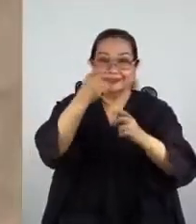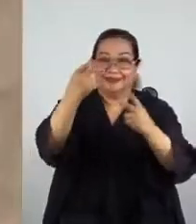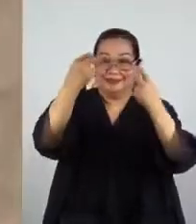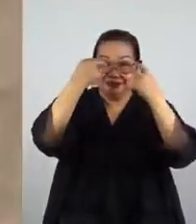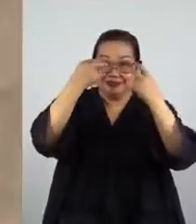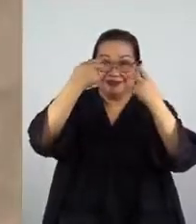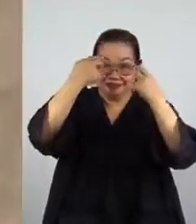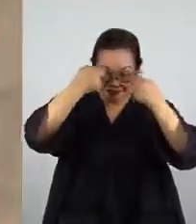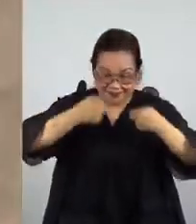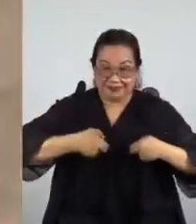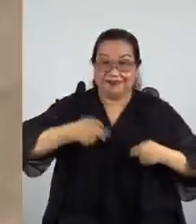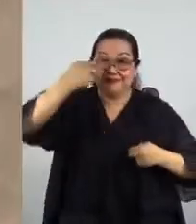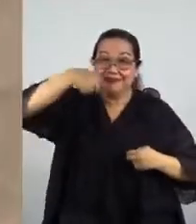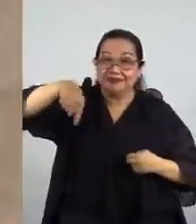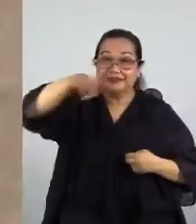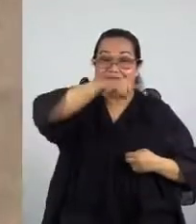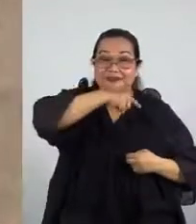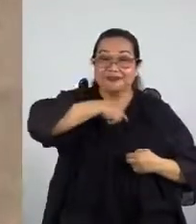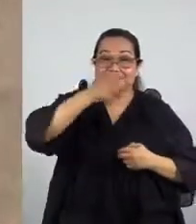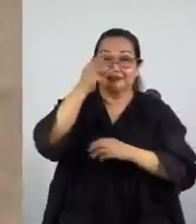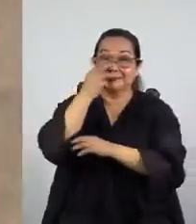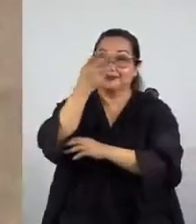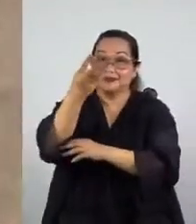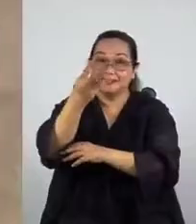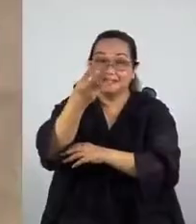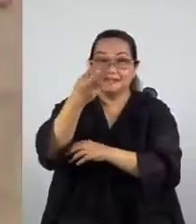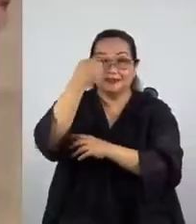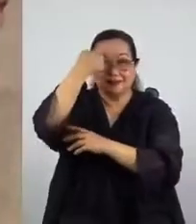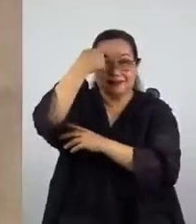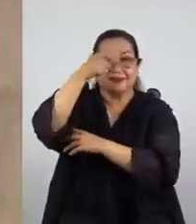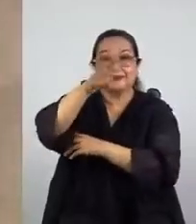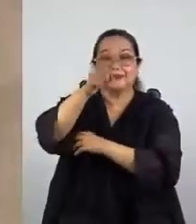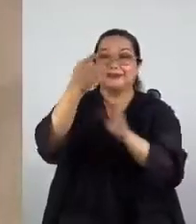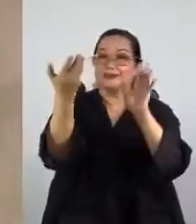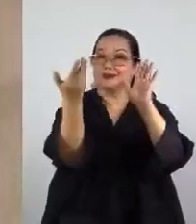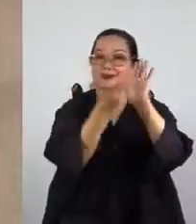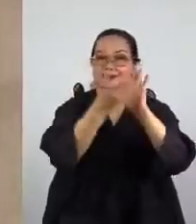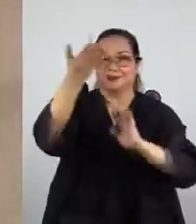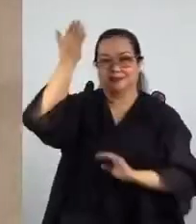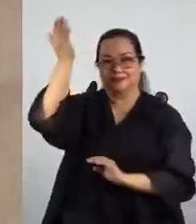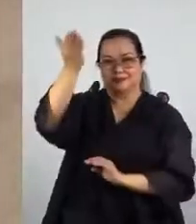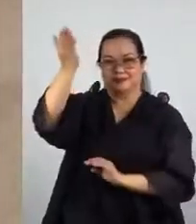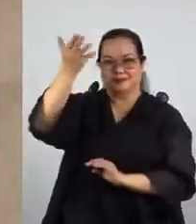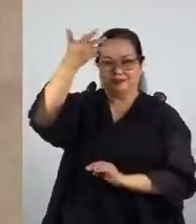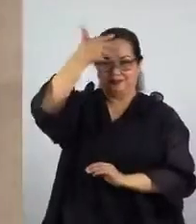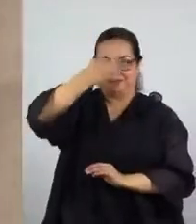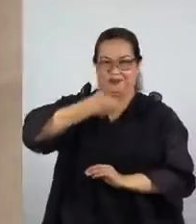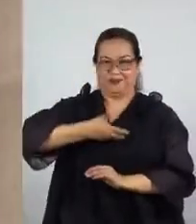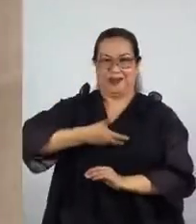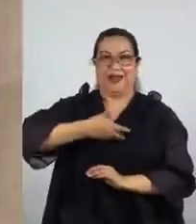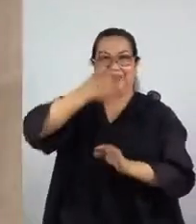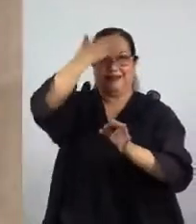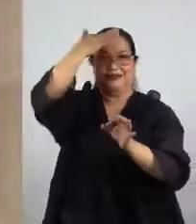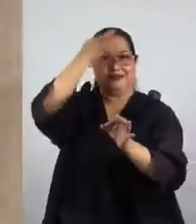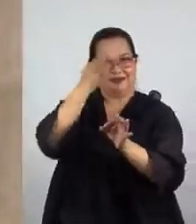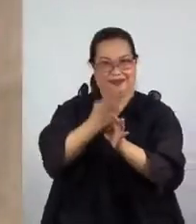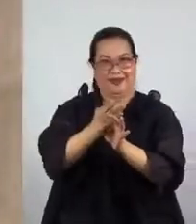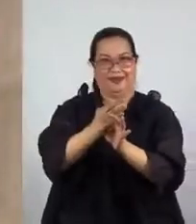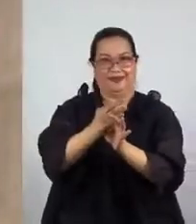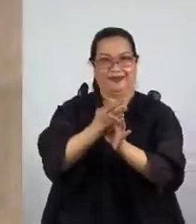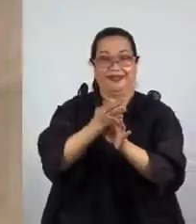us, but they are witnesses because they have testified of their life of faith.